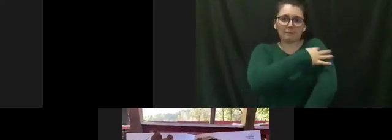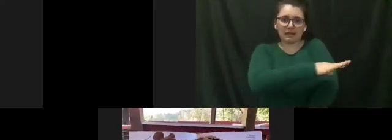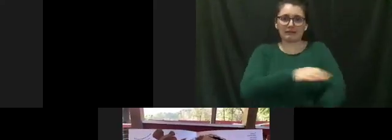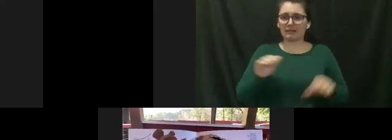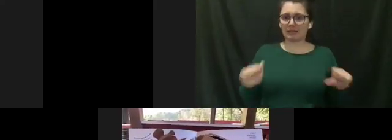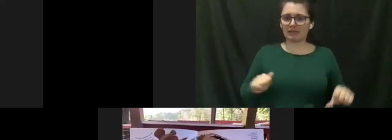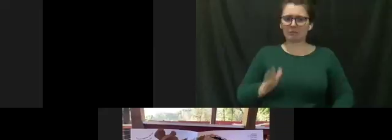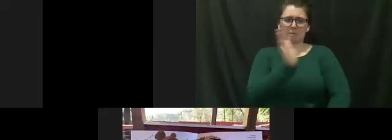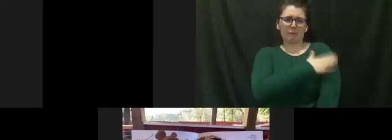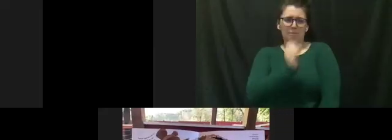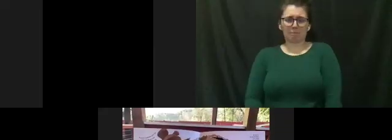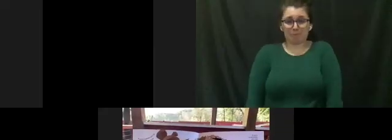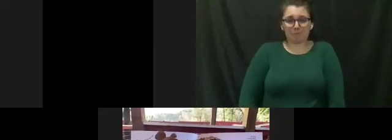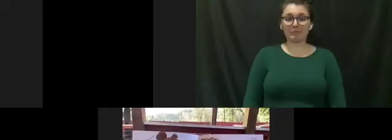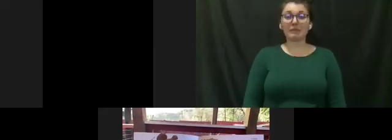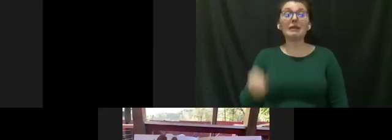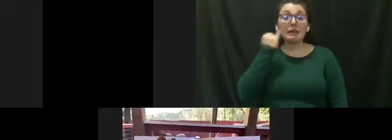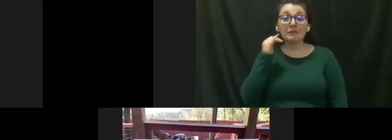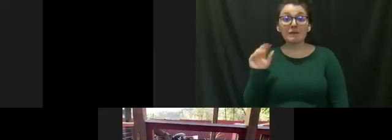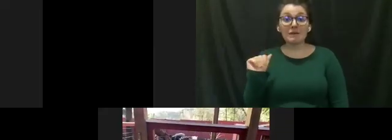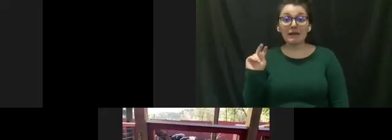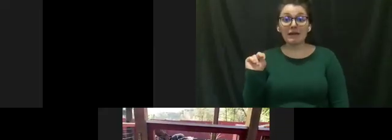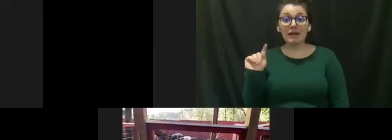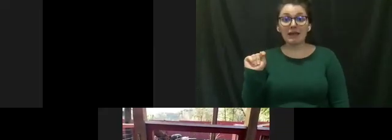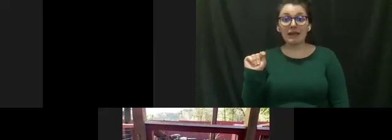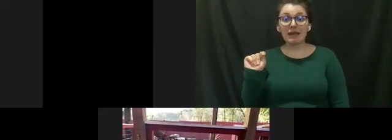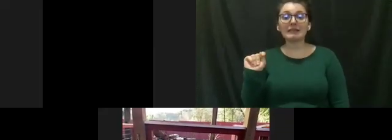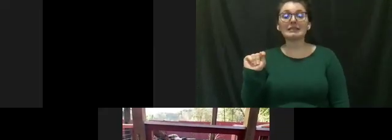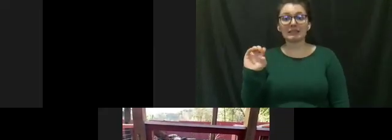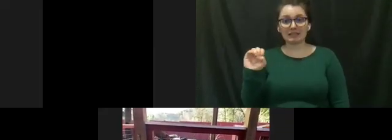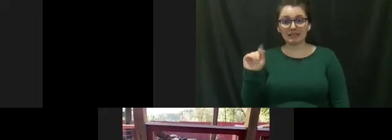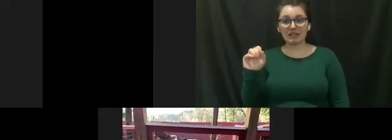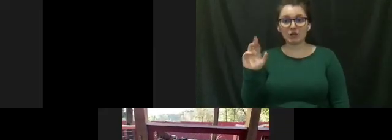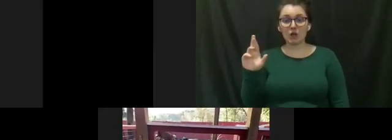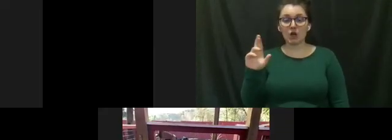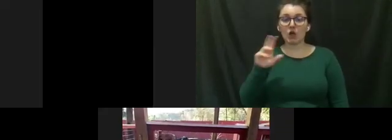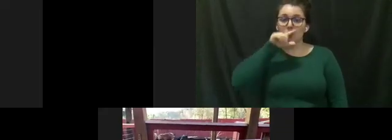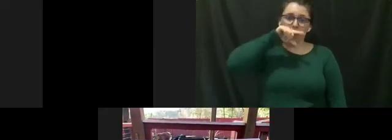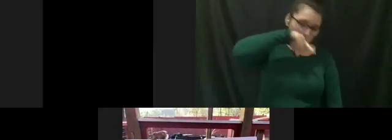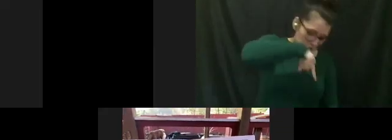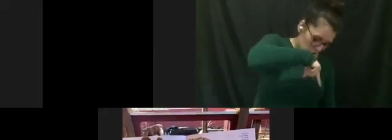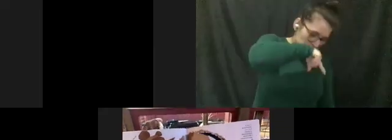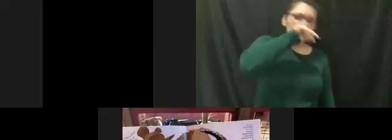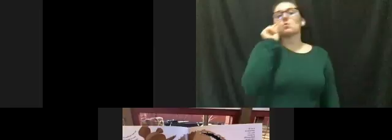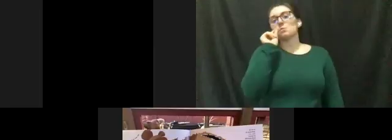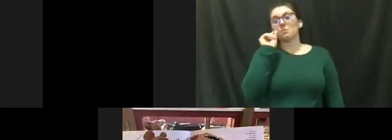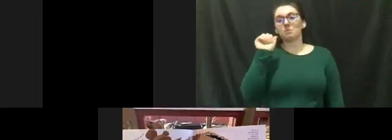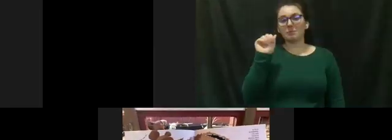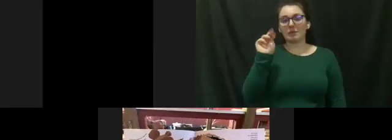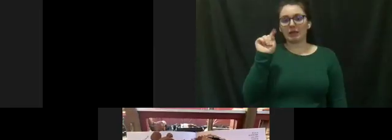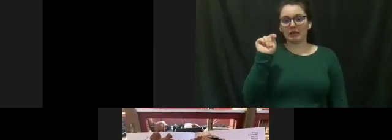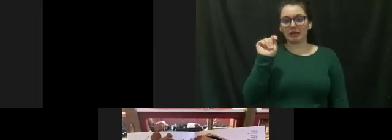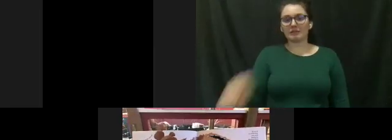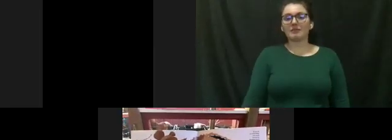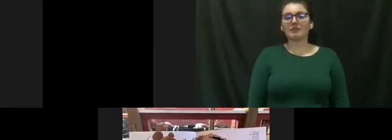an anteater, you capture termites with your long tongue. Look at this one. And if you're an archer fish, you catch